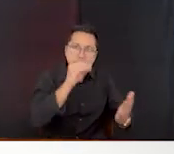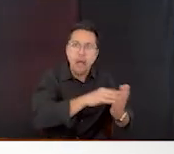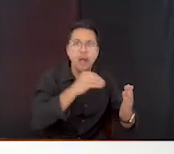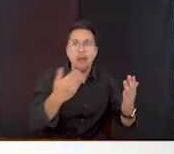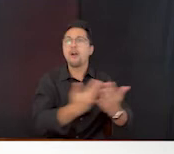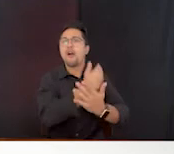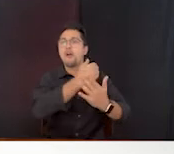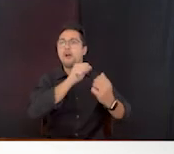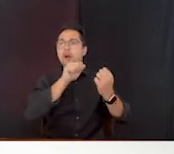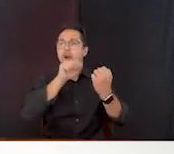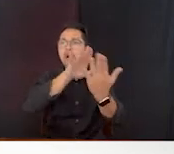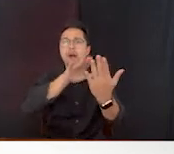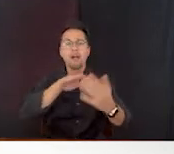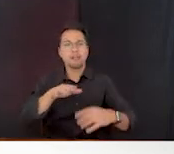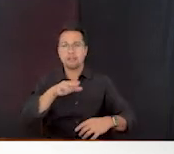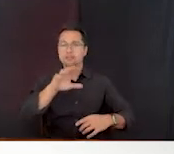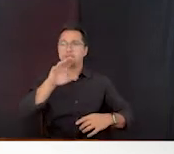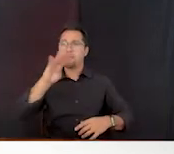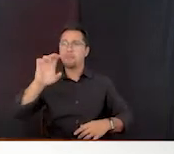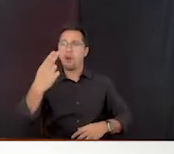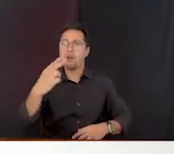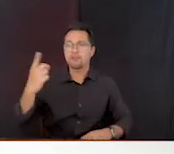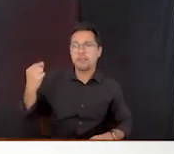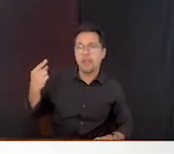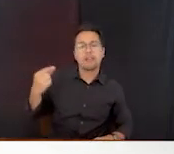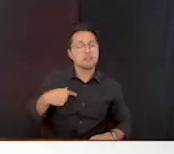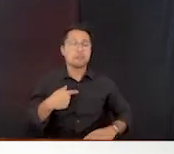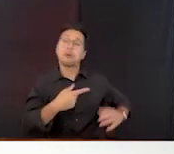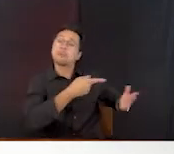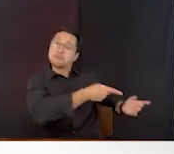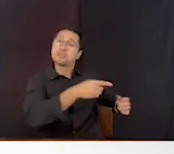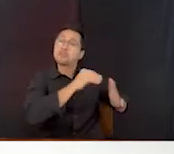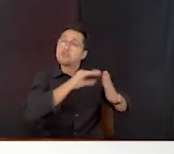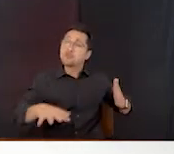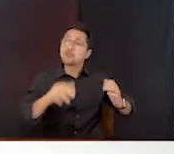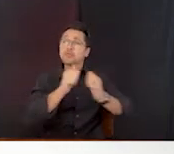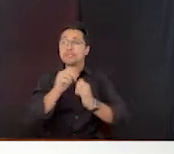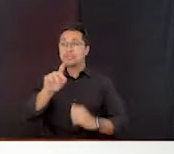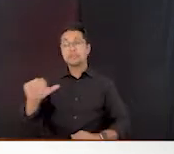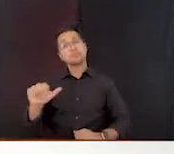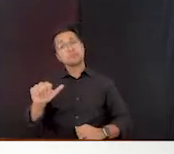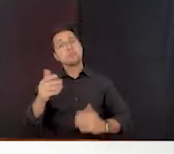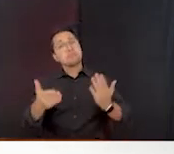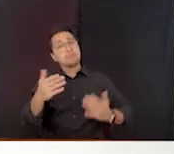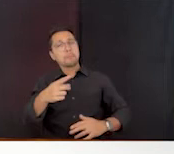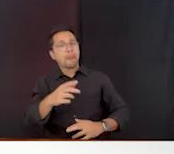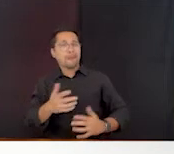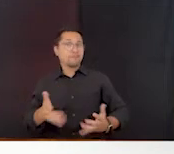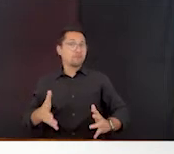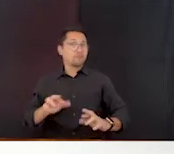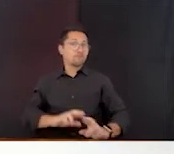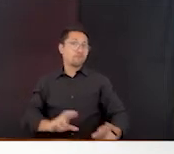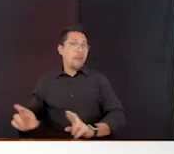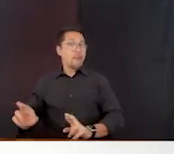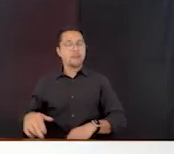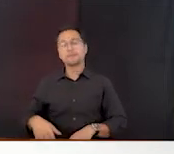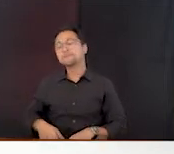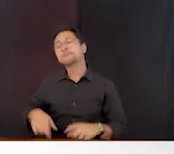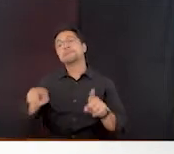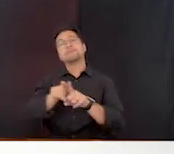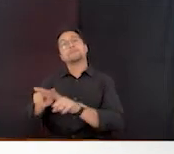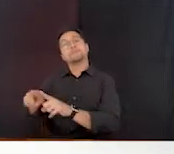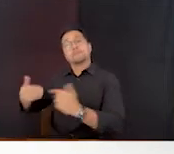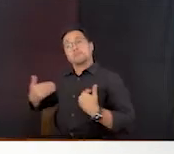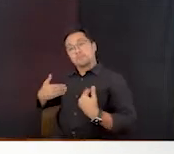lot of practice in. And that was before the pandemic started. And so rather than being forced to learn all of these new